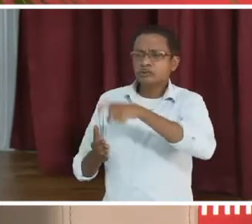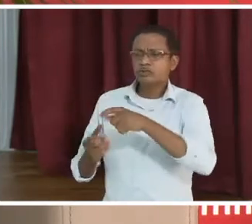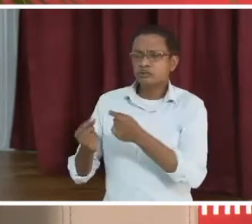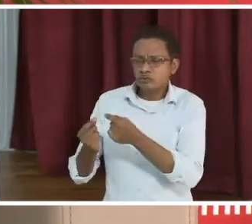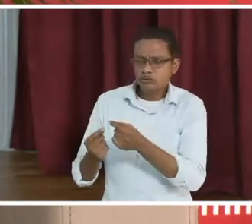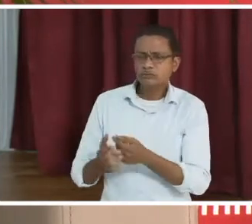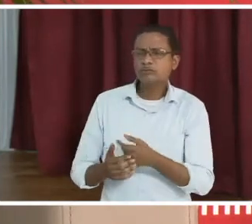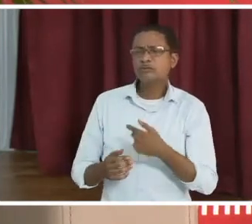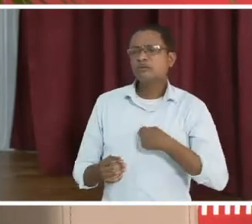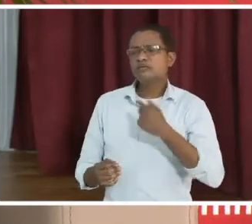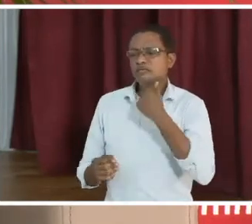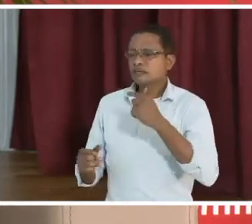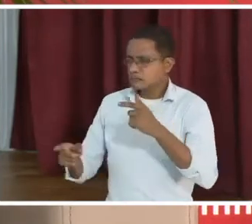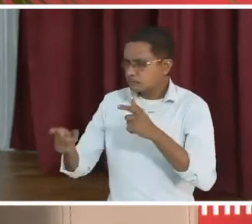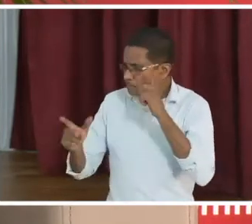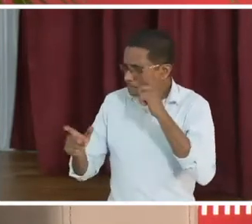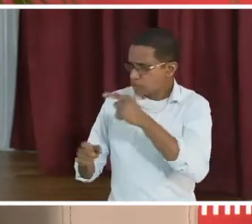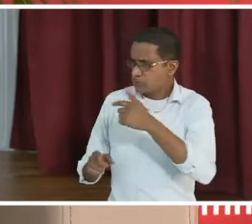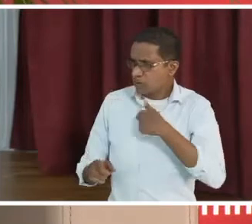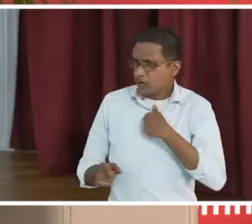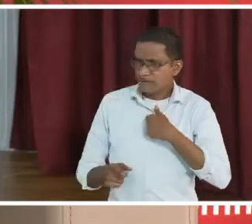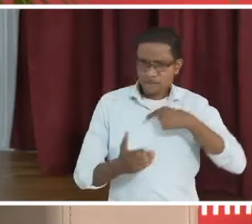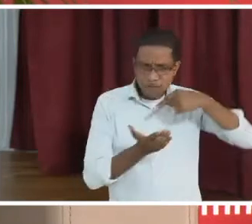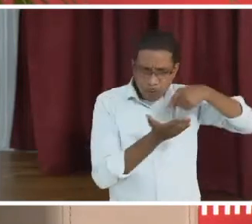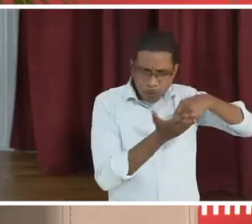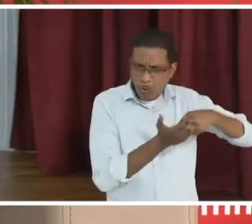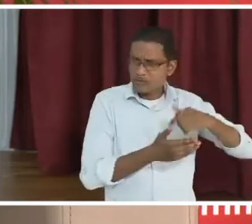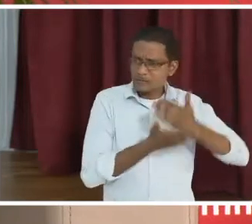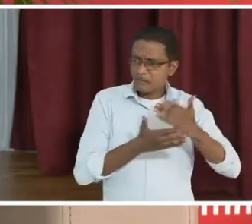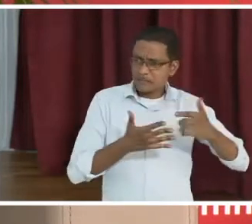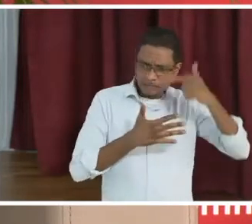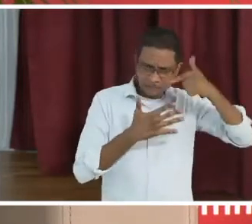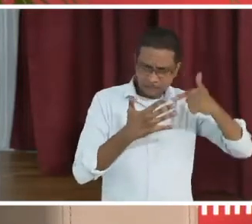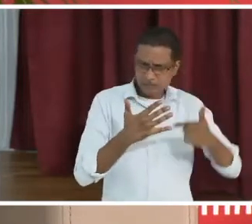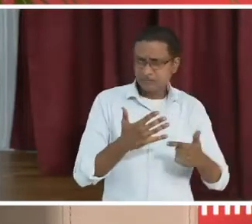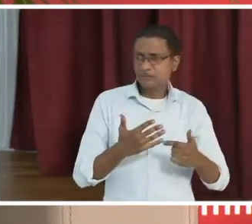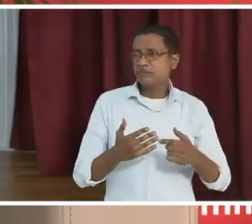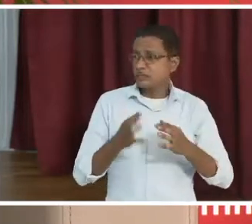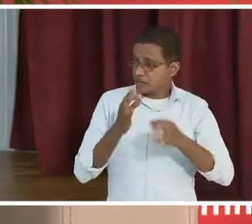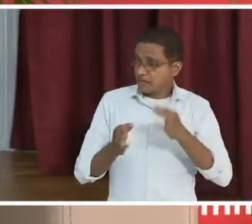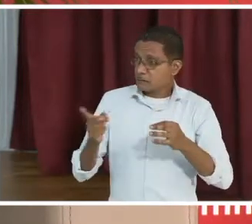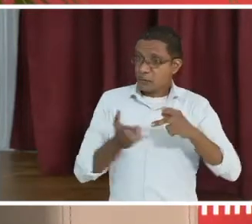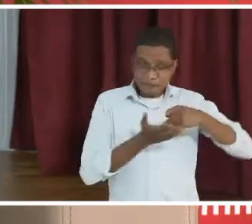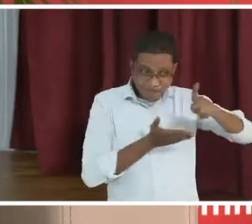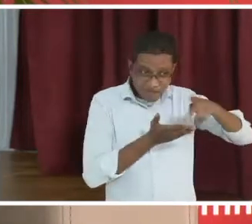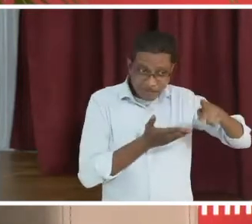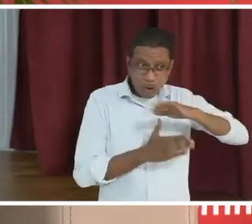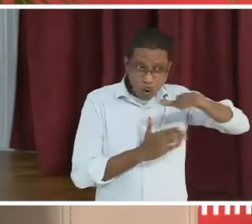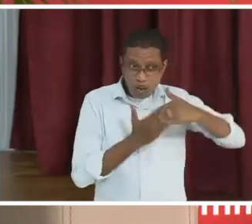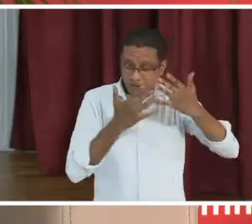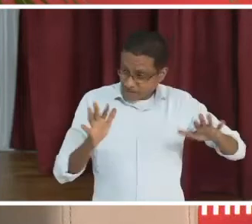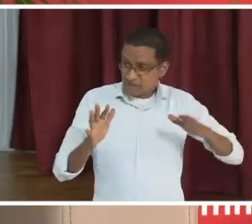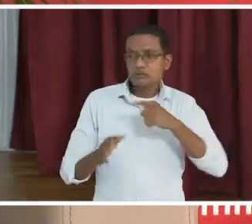we say, okay, listen, you have debts, so probably if it is that it's repaid, you would be able to qualify for